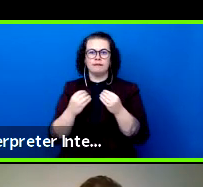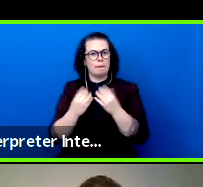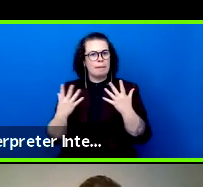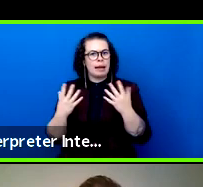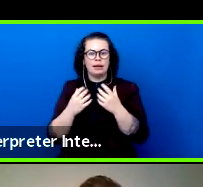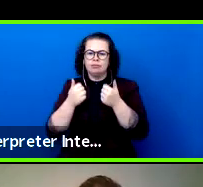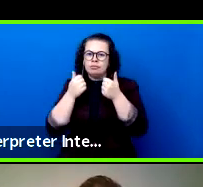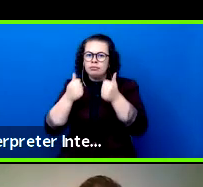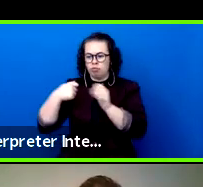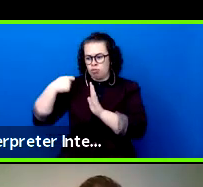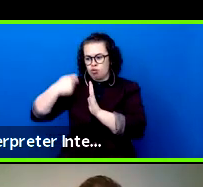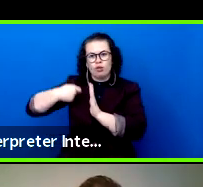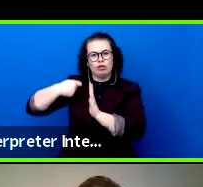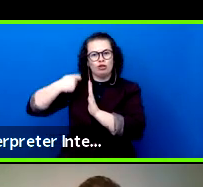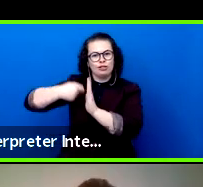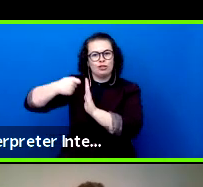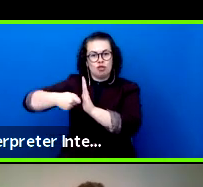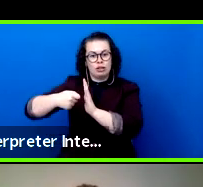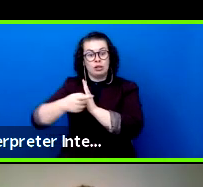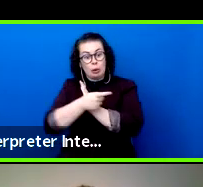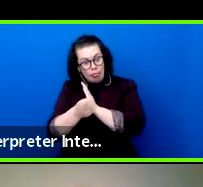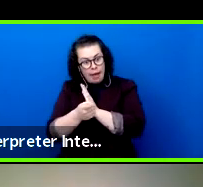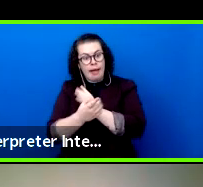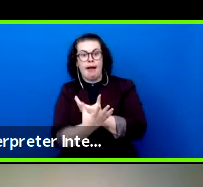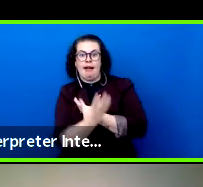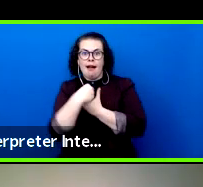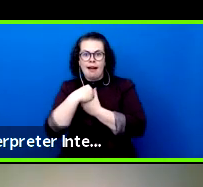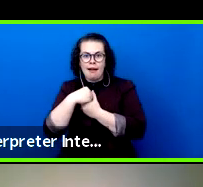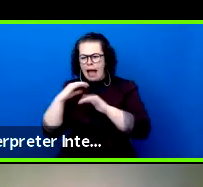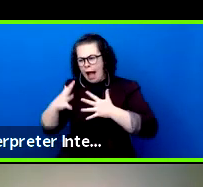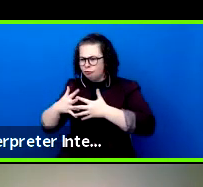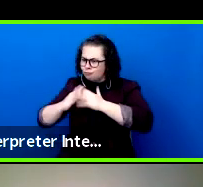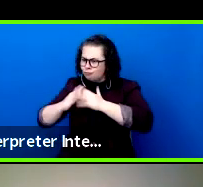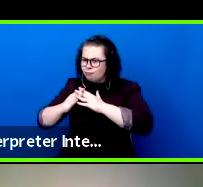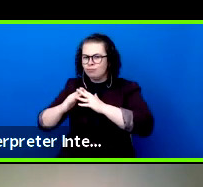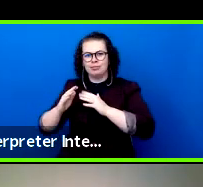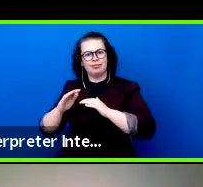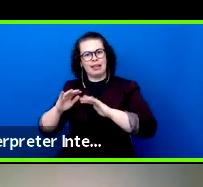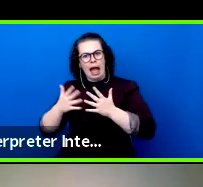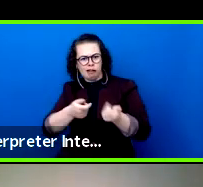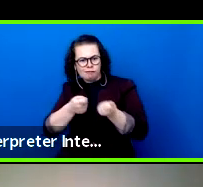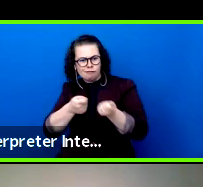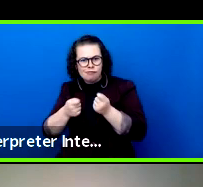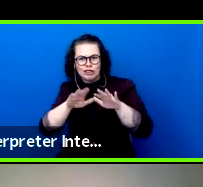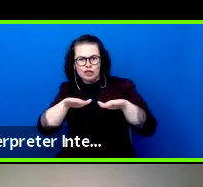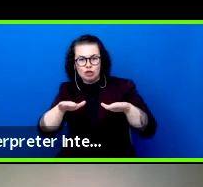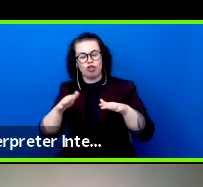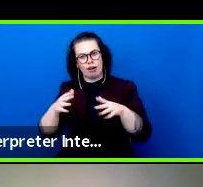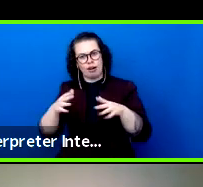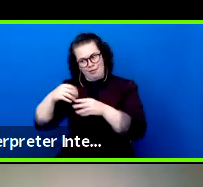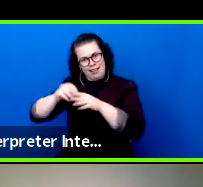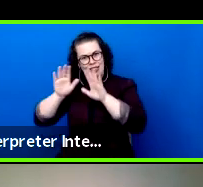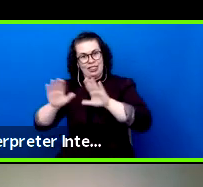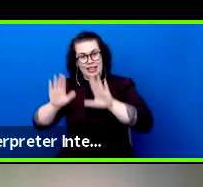allowed children to participate in the making of those projects. And now we're looking at how we can engage children in the policy-making decisions